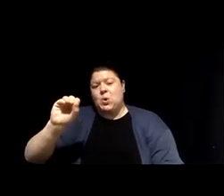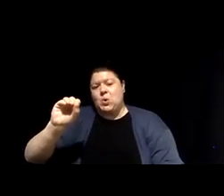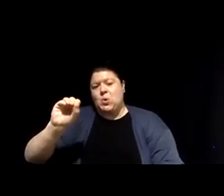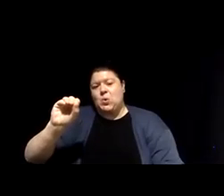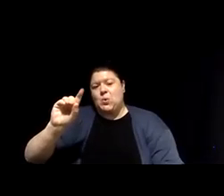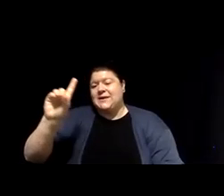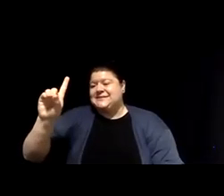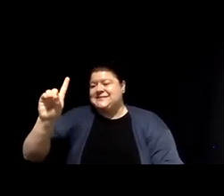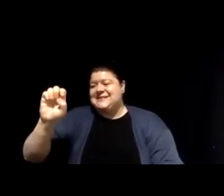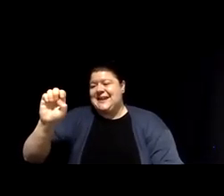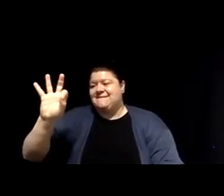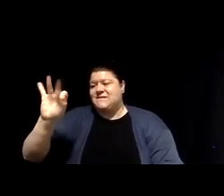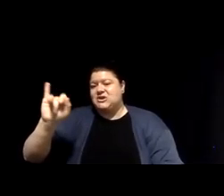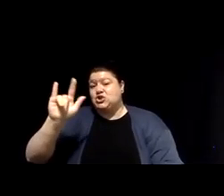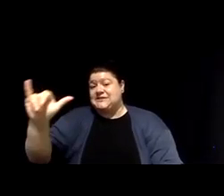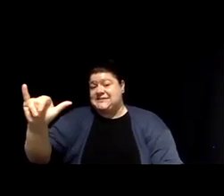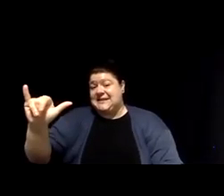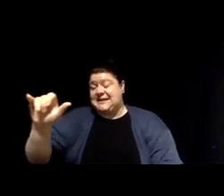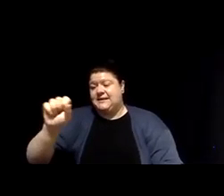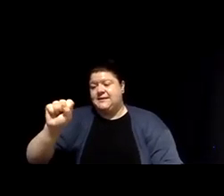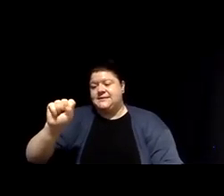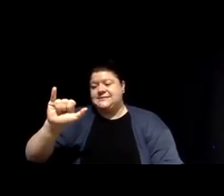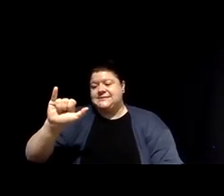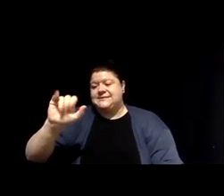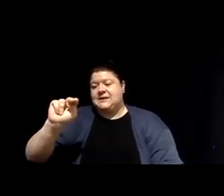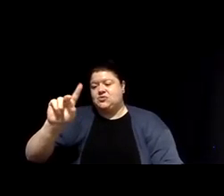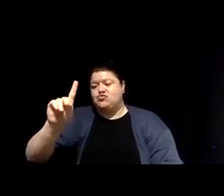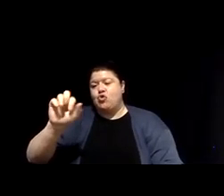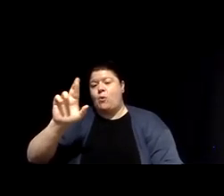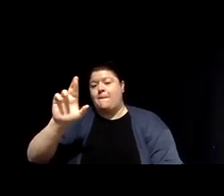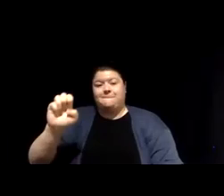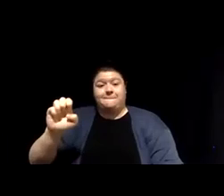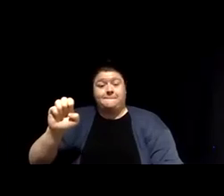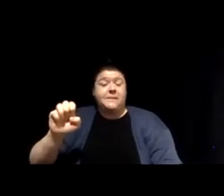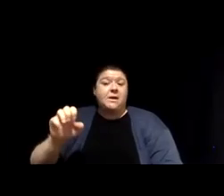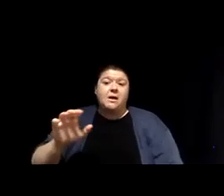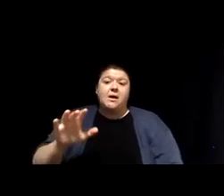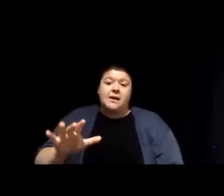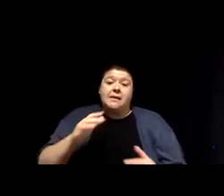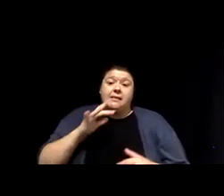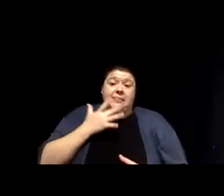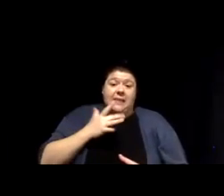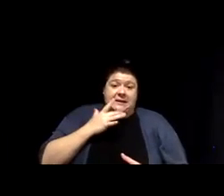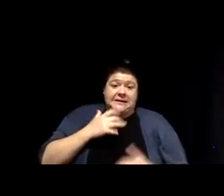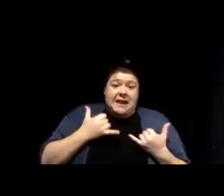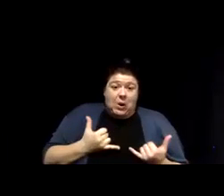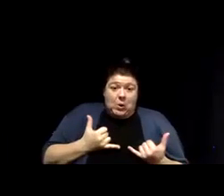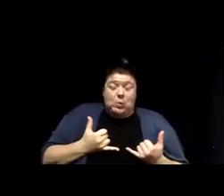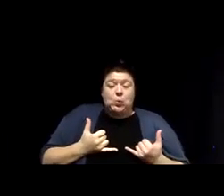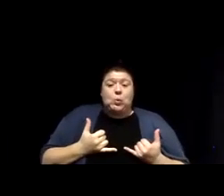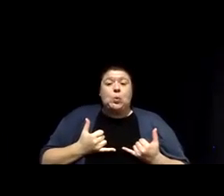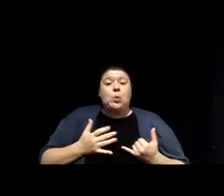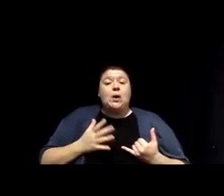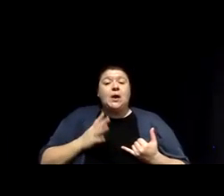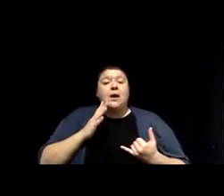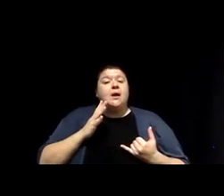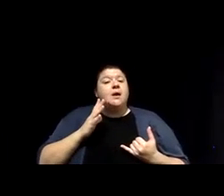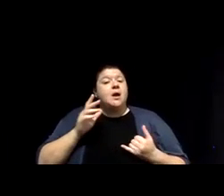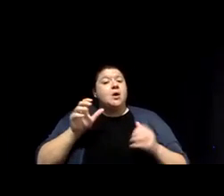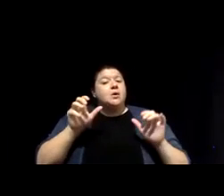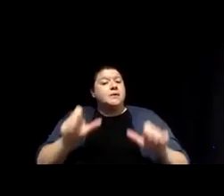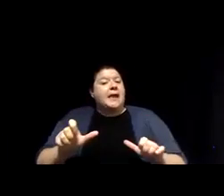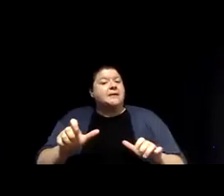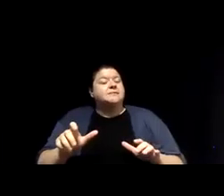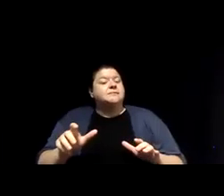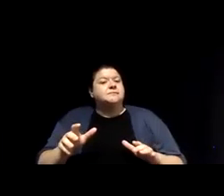fortunately, we have a much higher survival rate now than we did when it first emerged in the 1980s, or